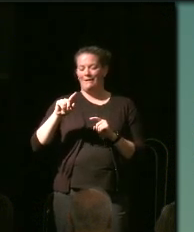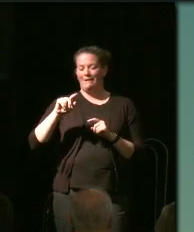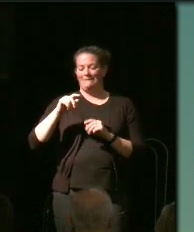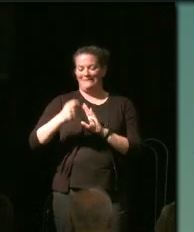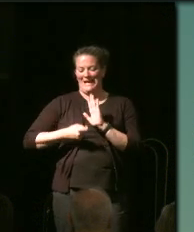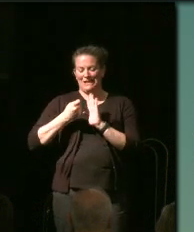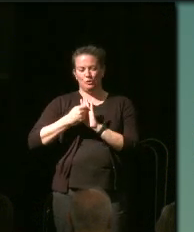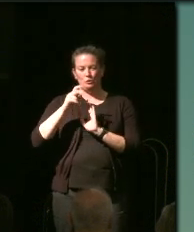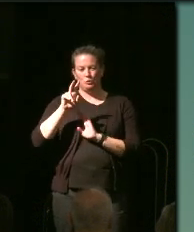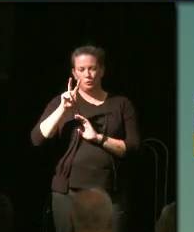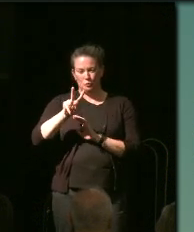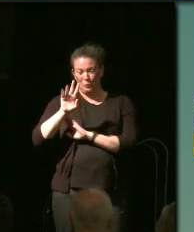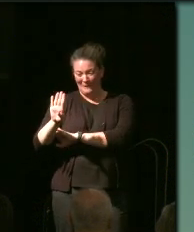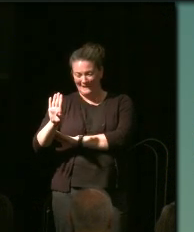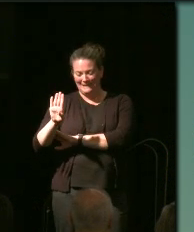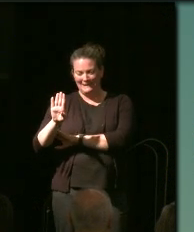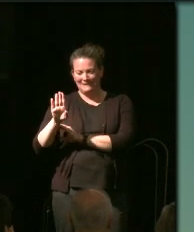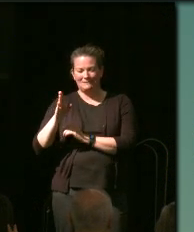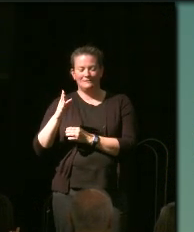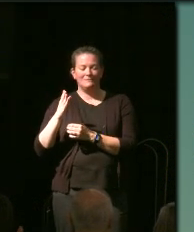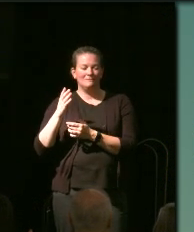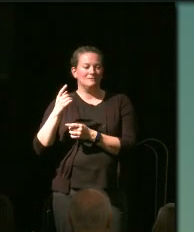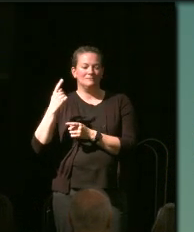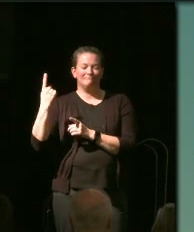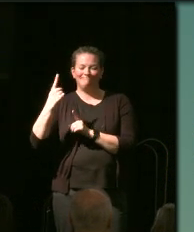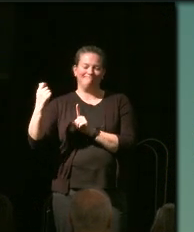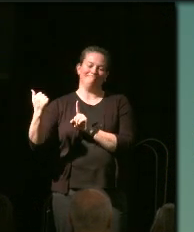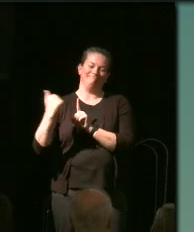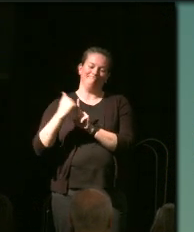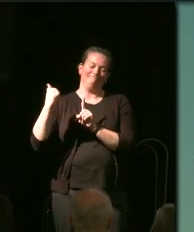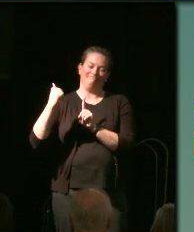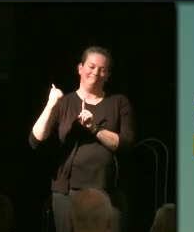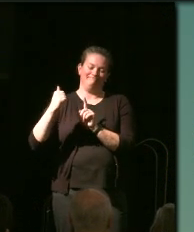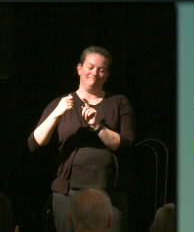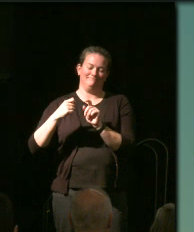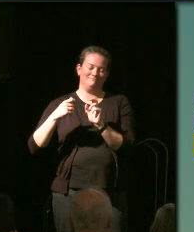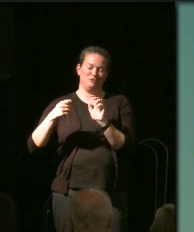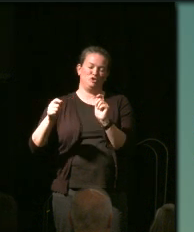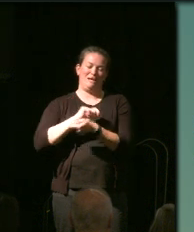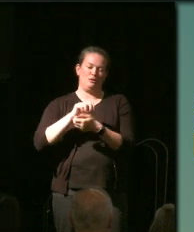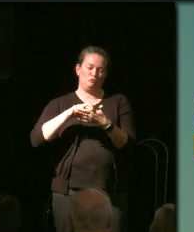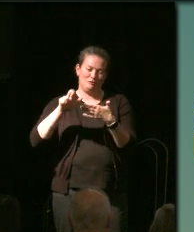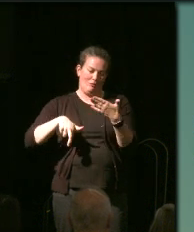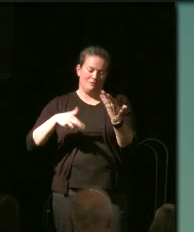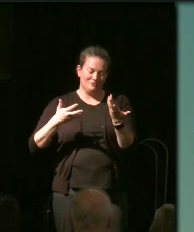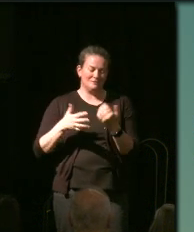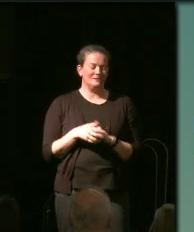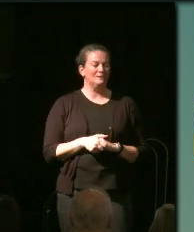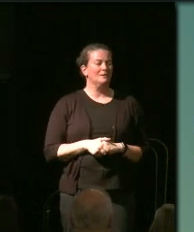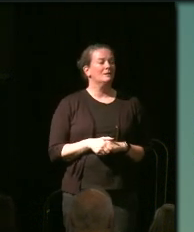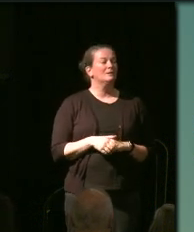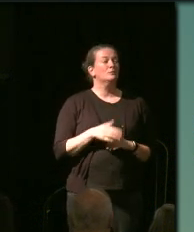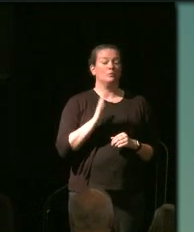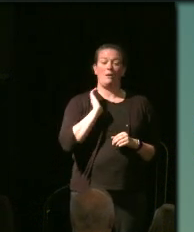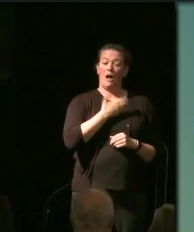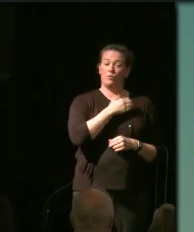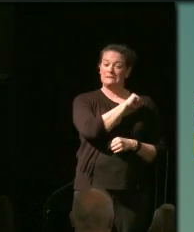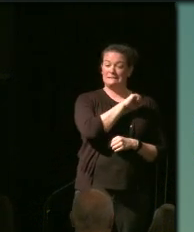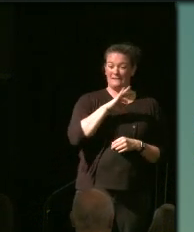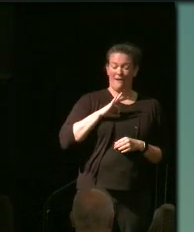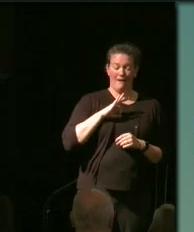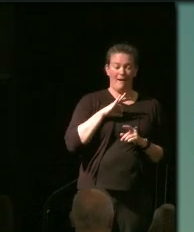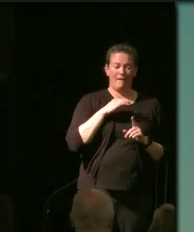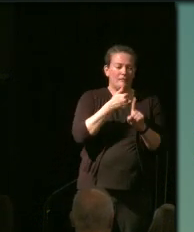which frankly made some problems with our statistical analysis. And some really smart people on our staff went through the